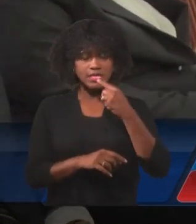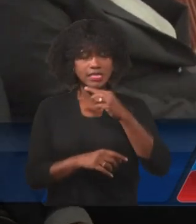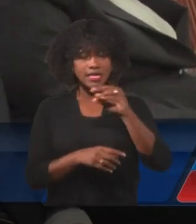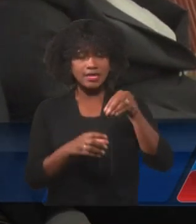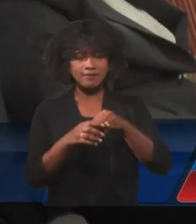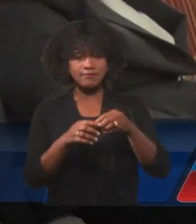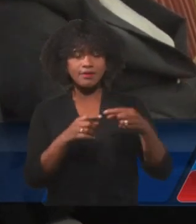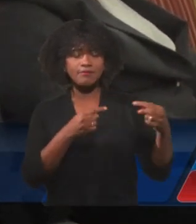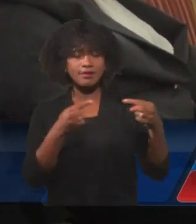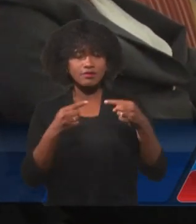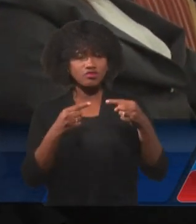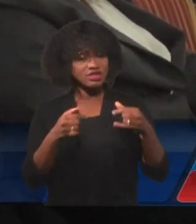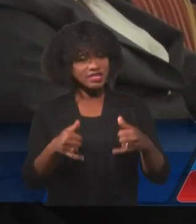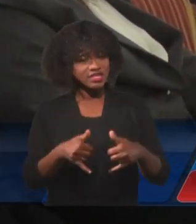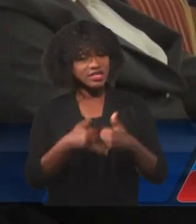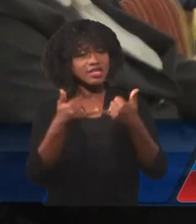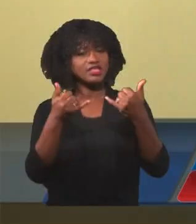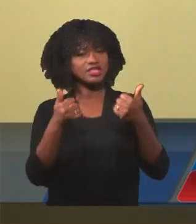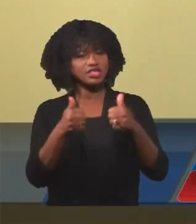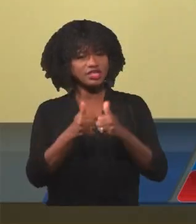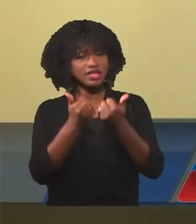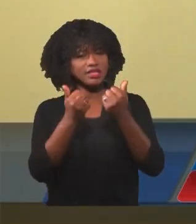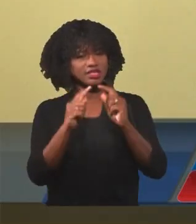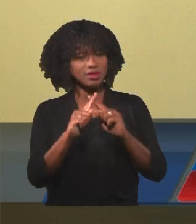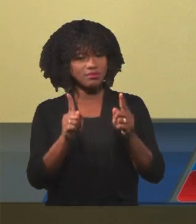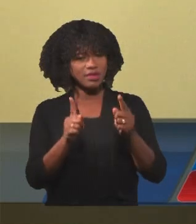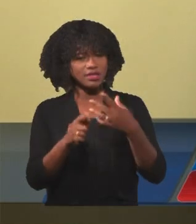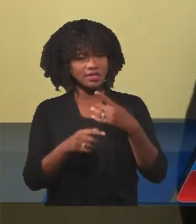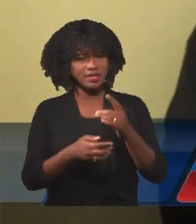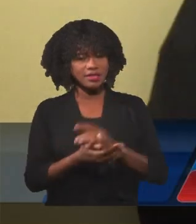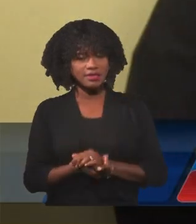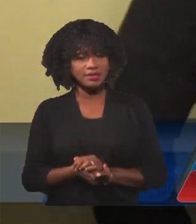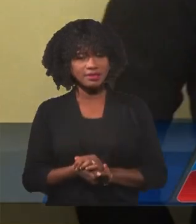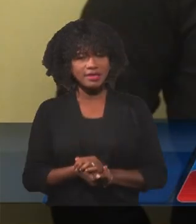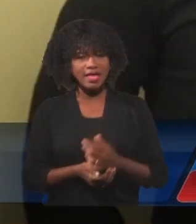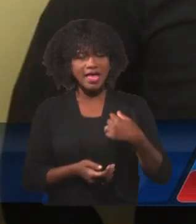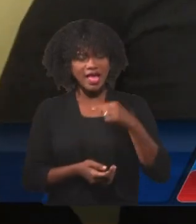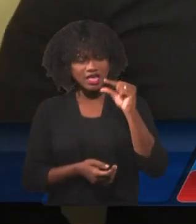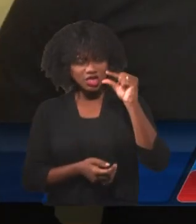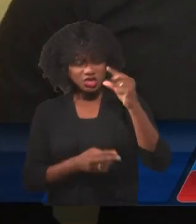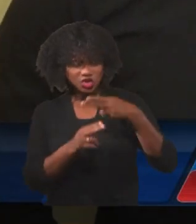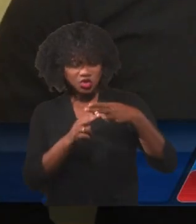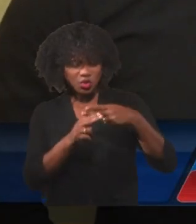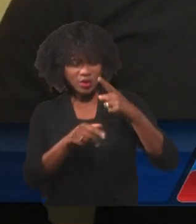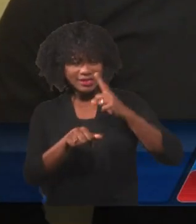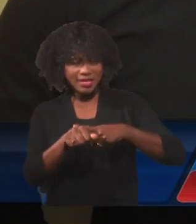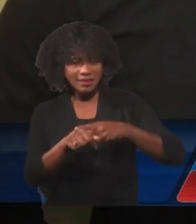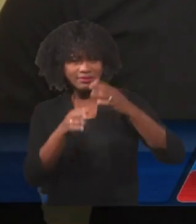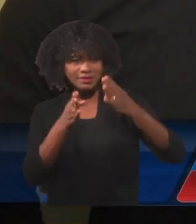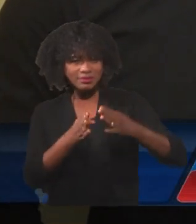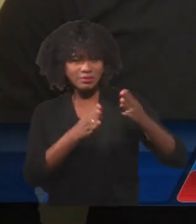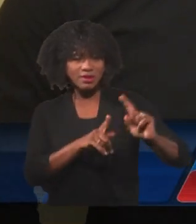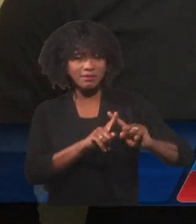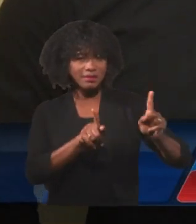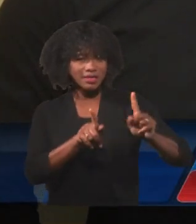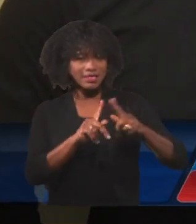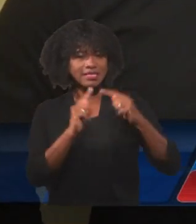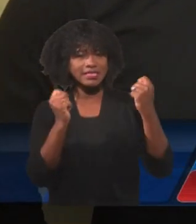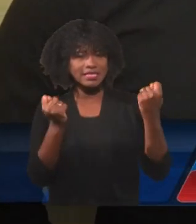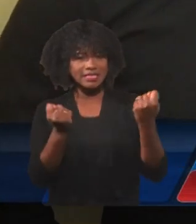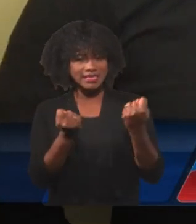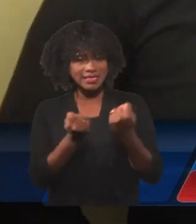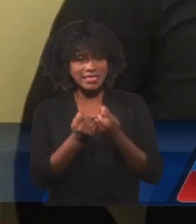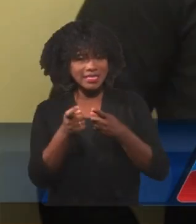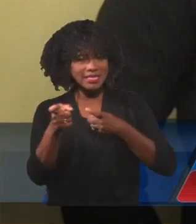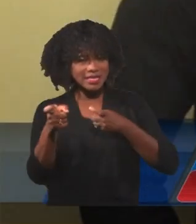competition was challenging yet rewarding. We had very little time to prepare. However, as a team, we